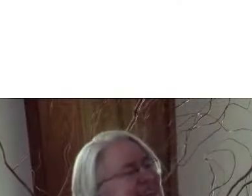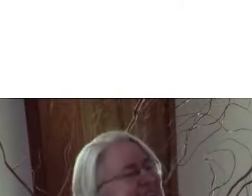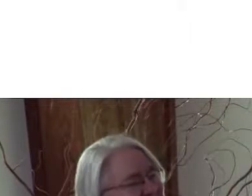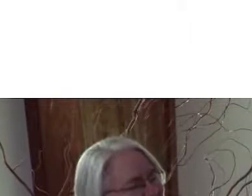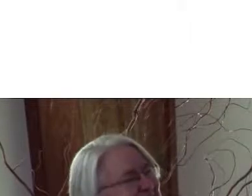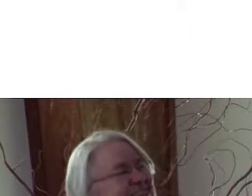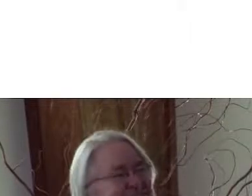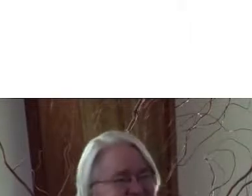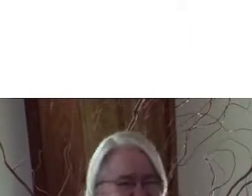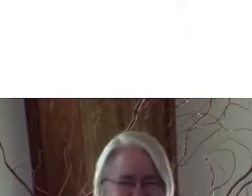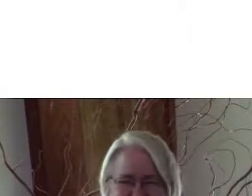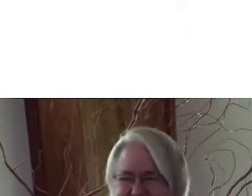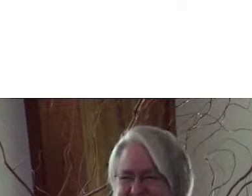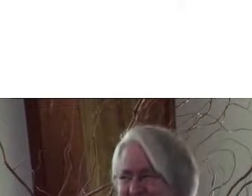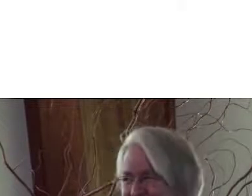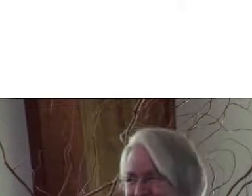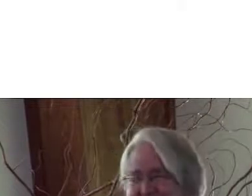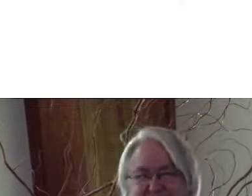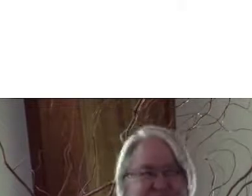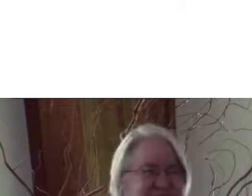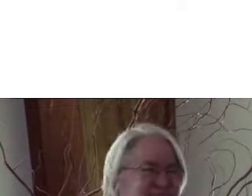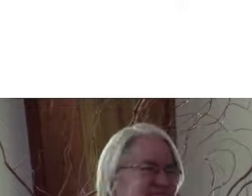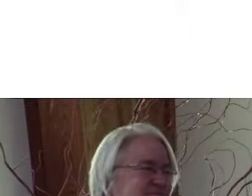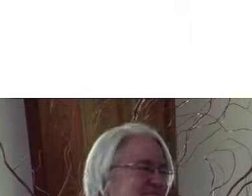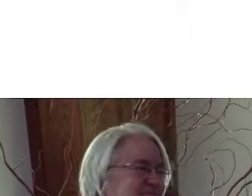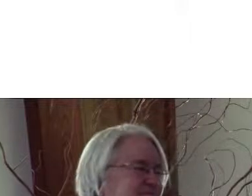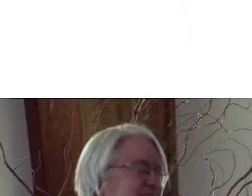remain seated.